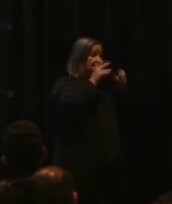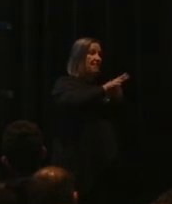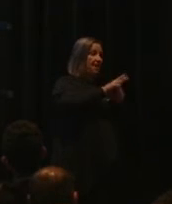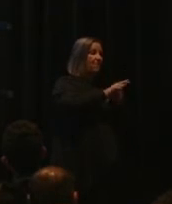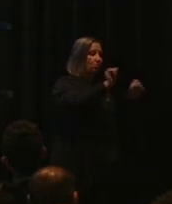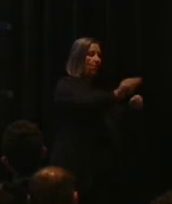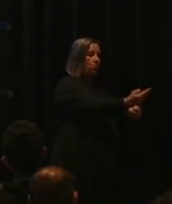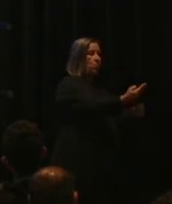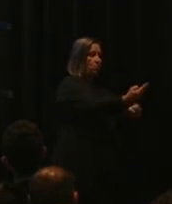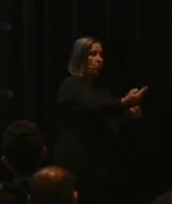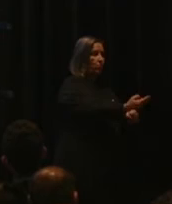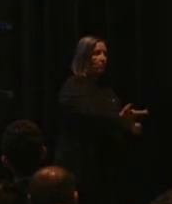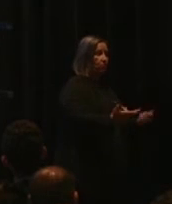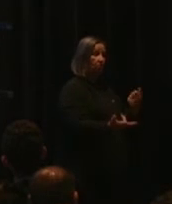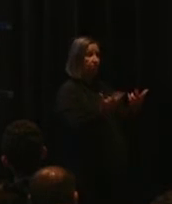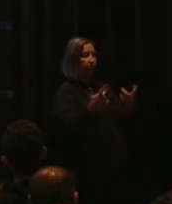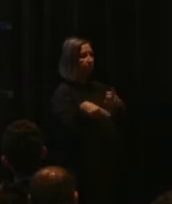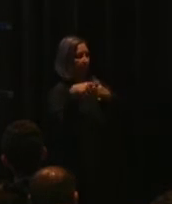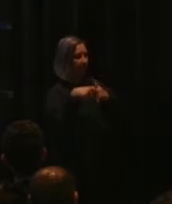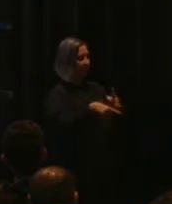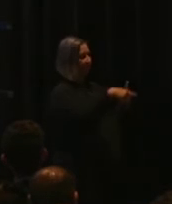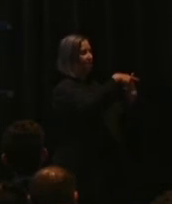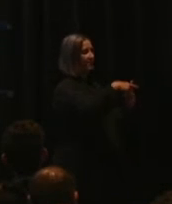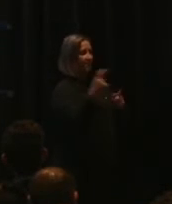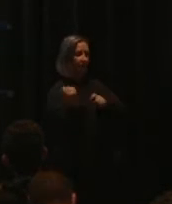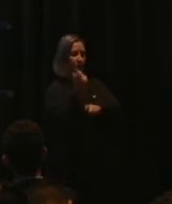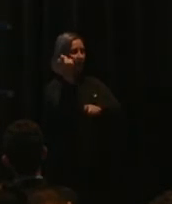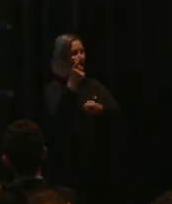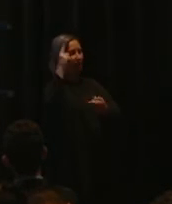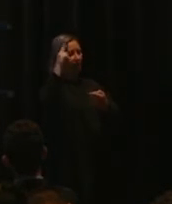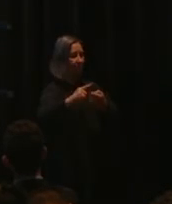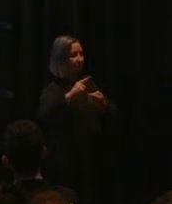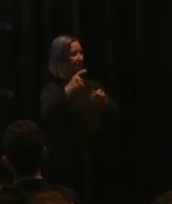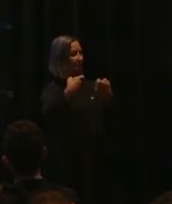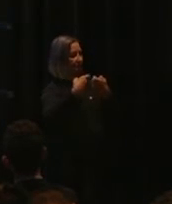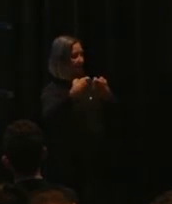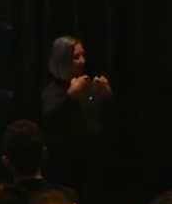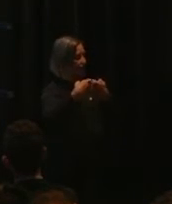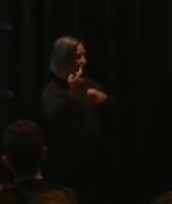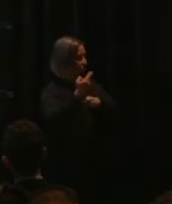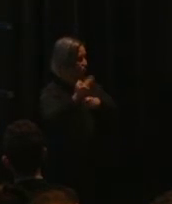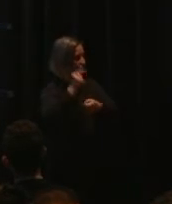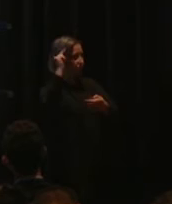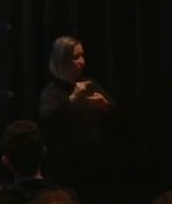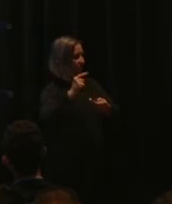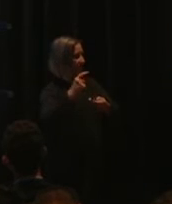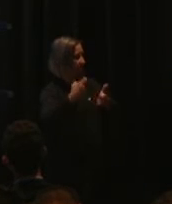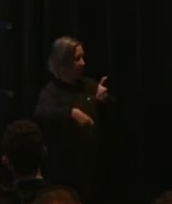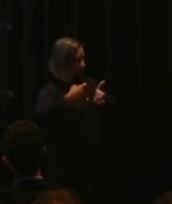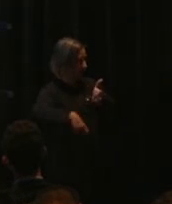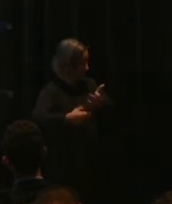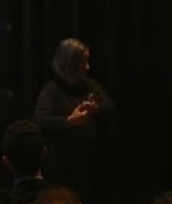like a win-win right there? You've cut your electric bill, you've cut the amount of energy that's